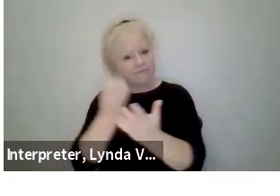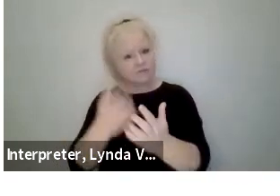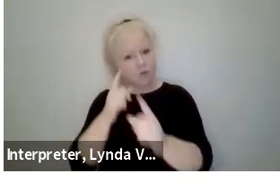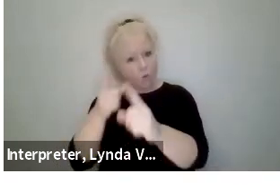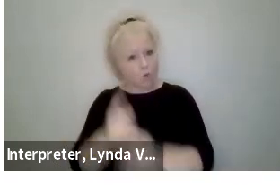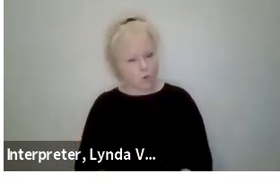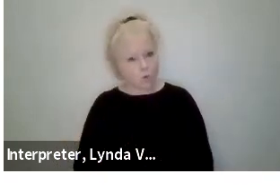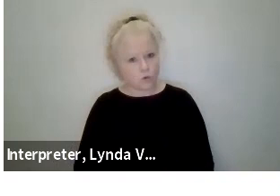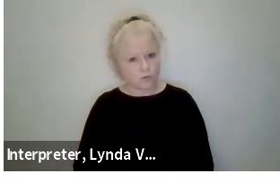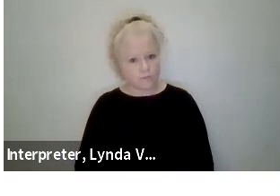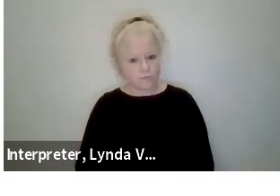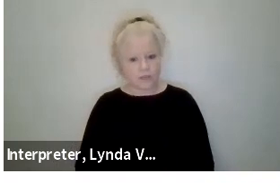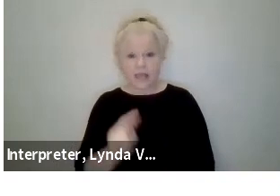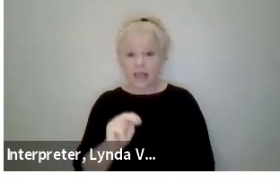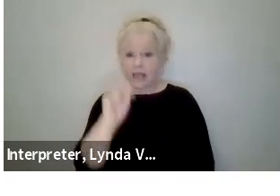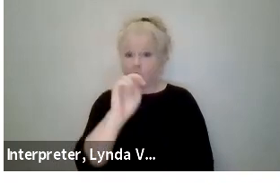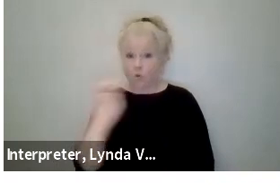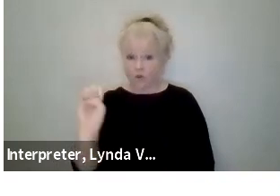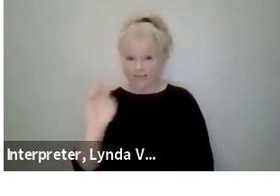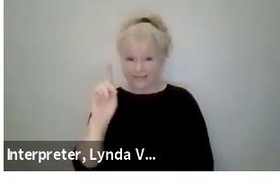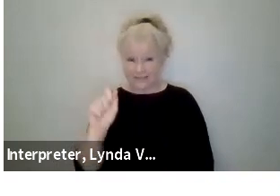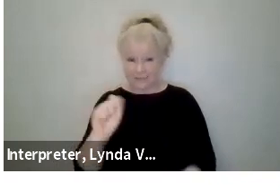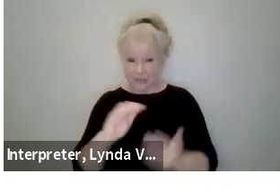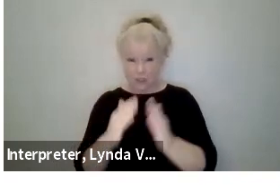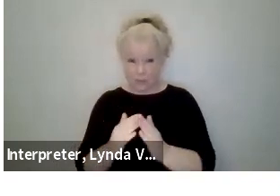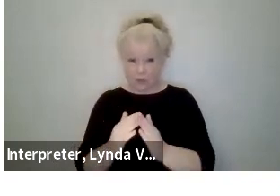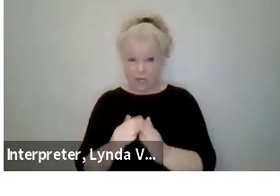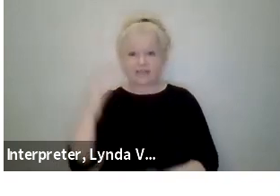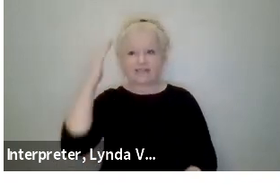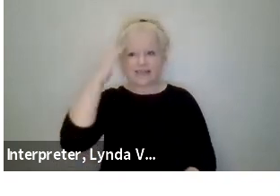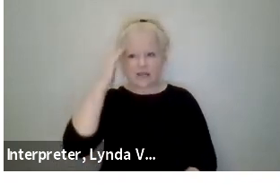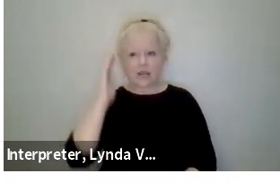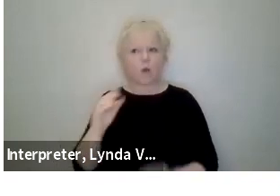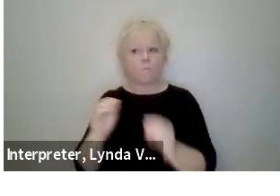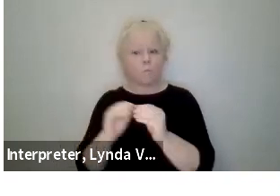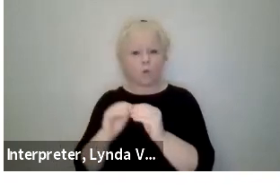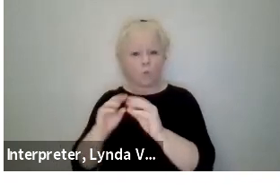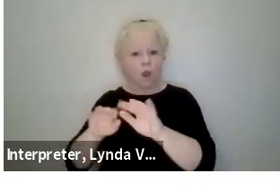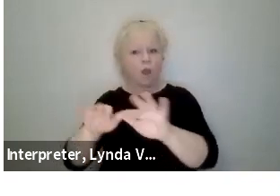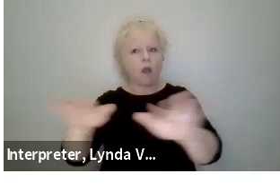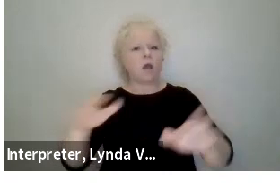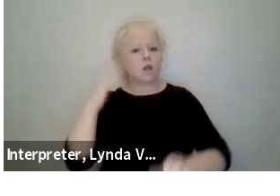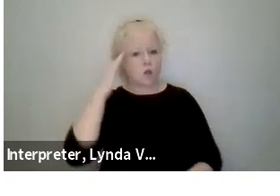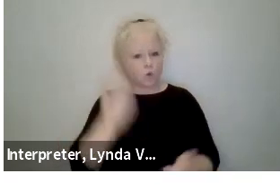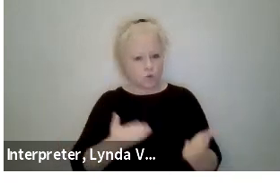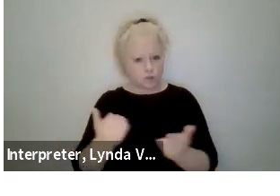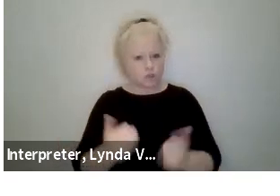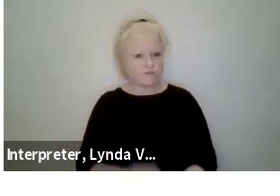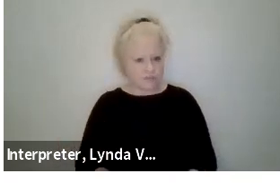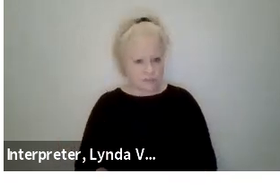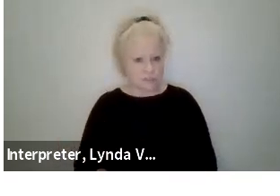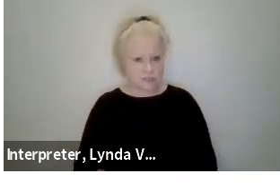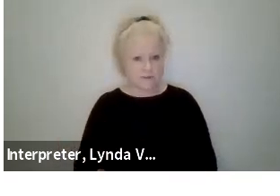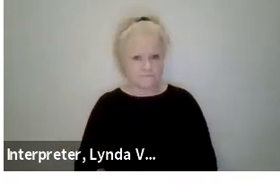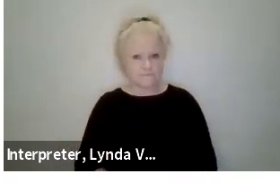more people in the Northeast Florida disability community are becoming aware of our services. The ABLE Trust no doubt has financially given us